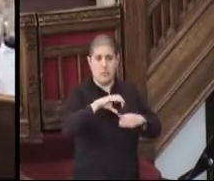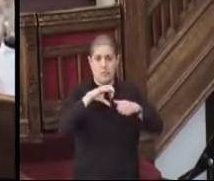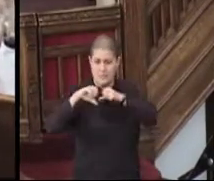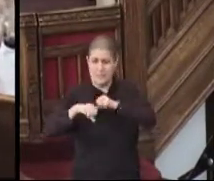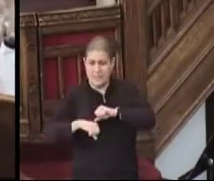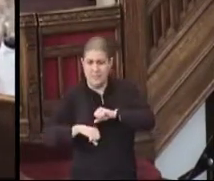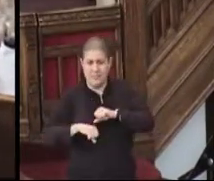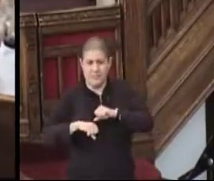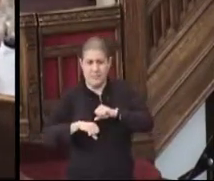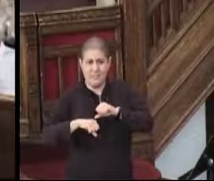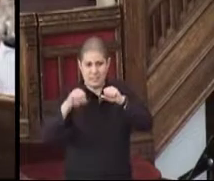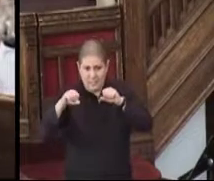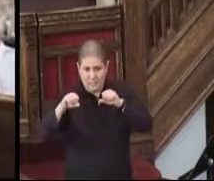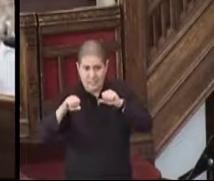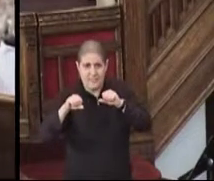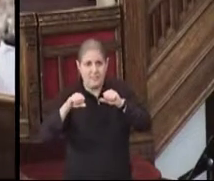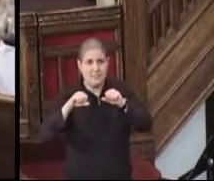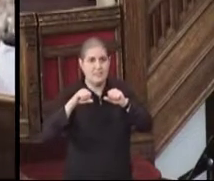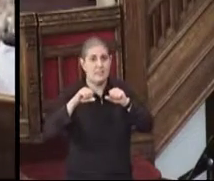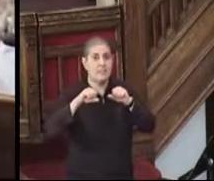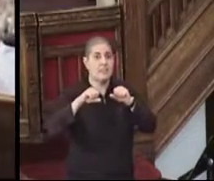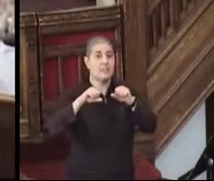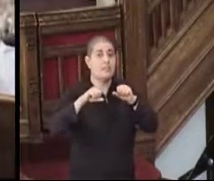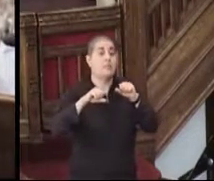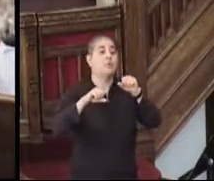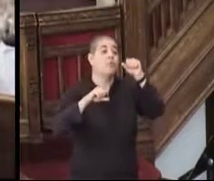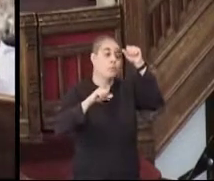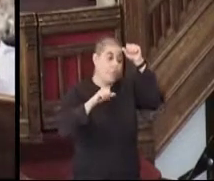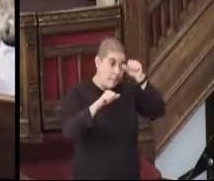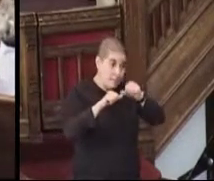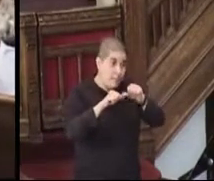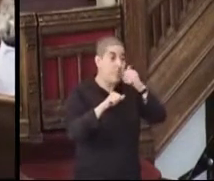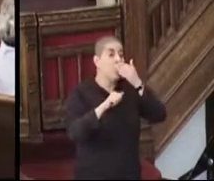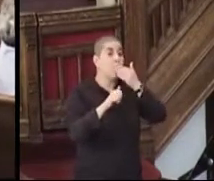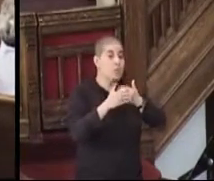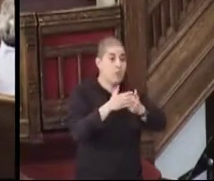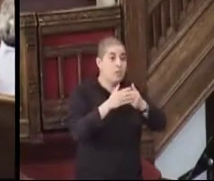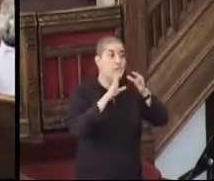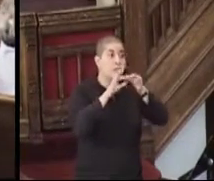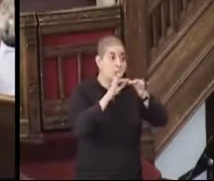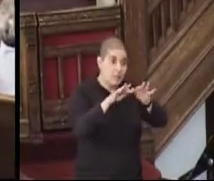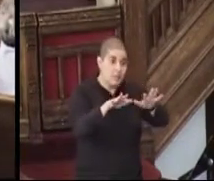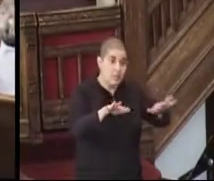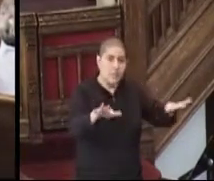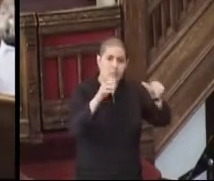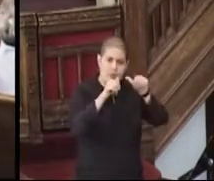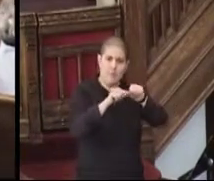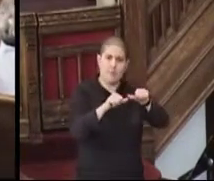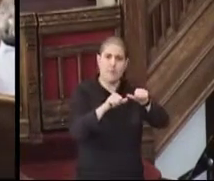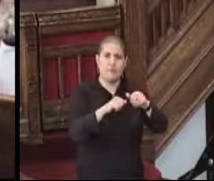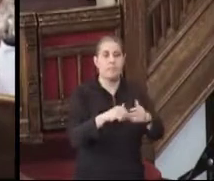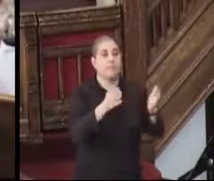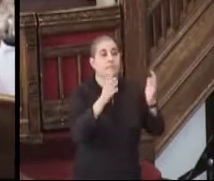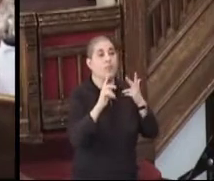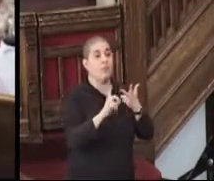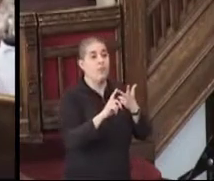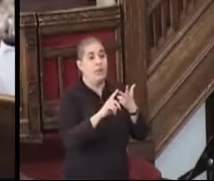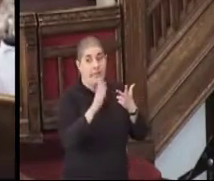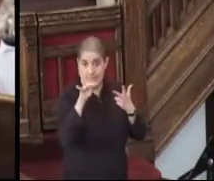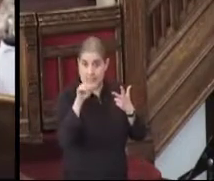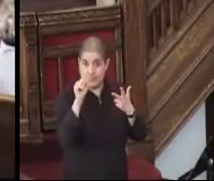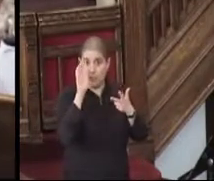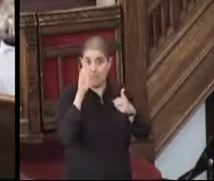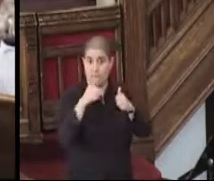yes, but remembering to proclaim good news. And thirdly, another person said, yes, I will follow